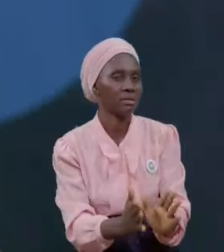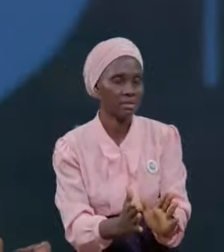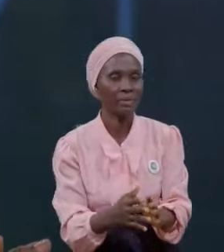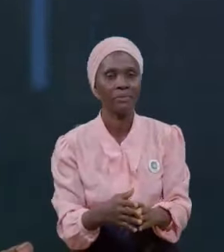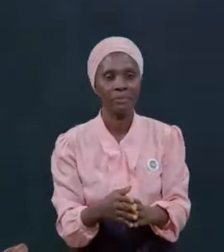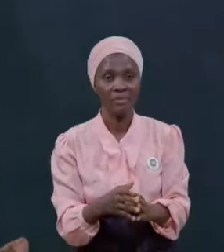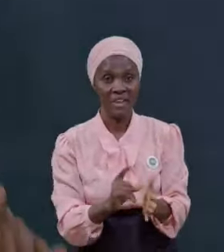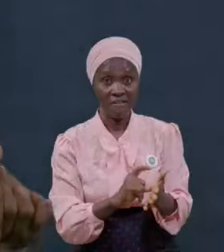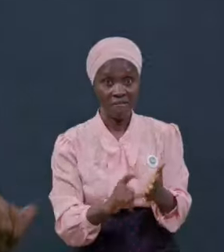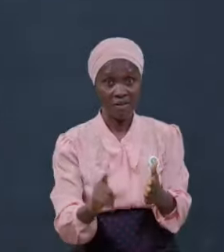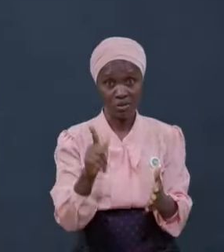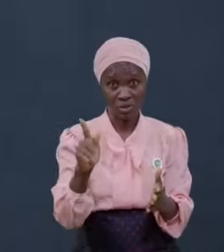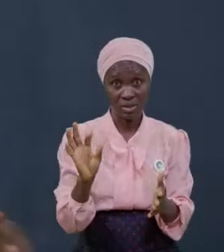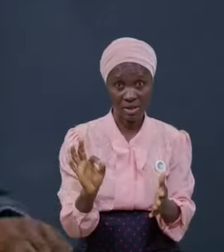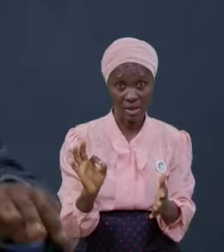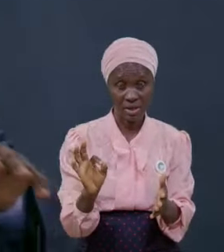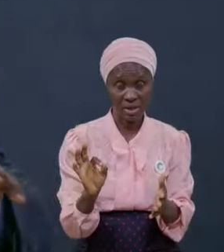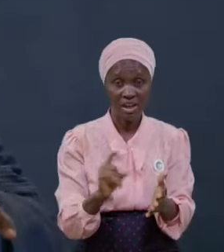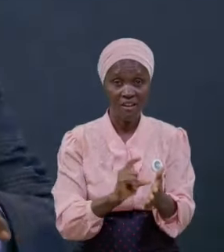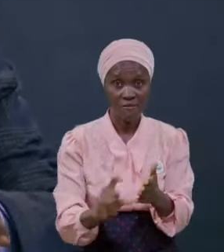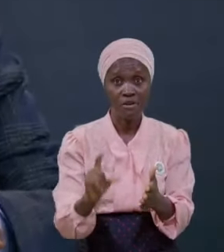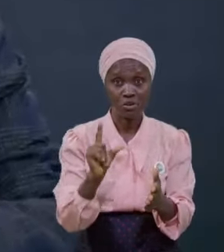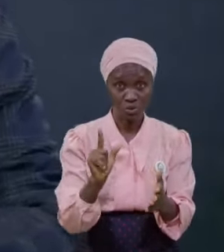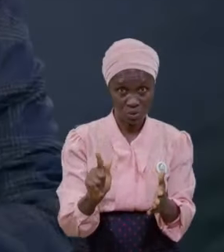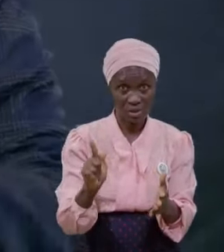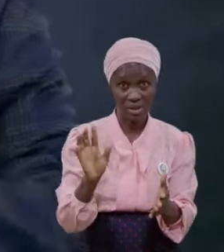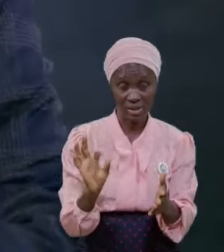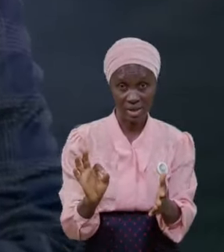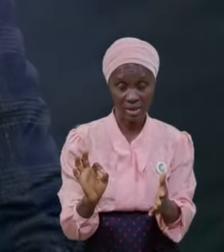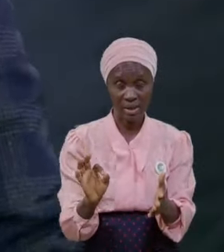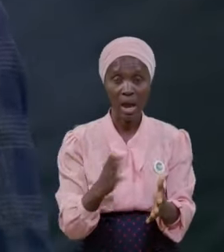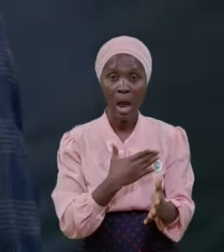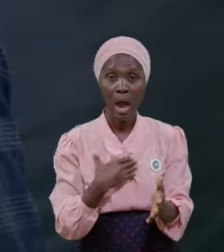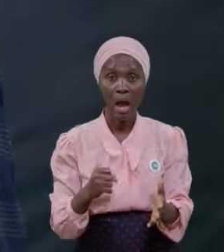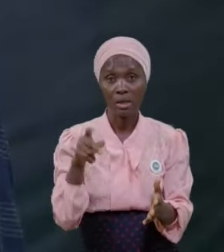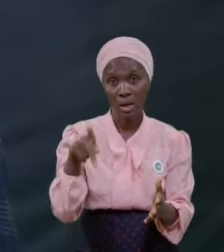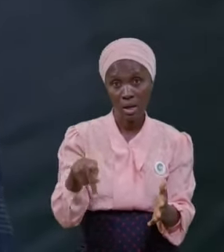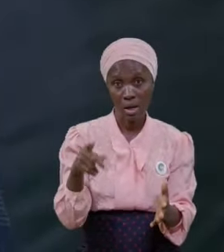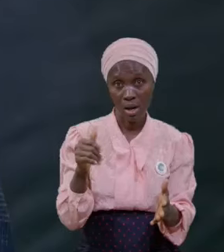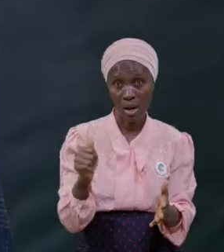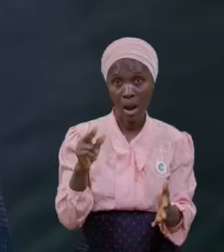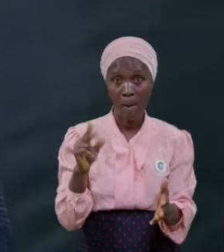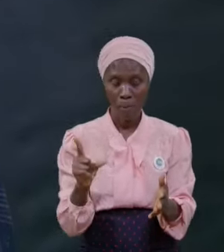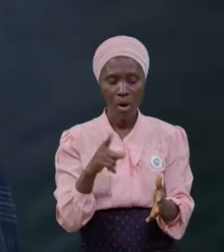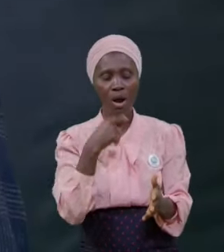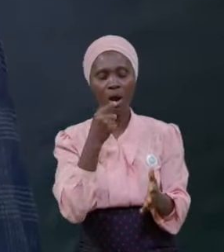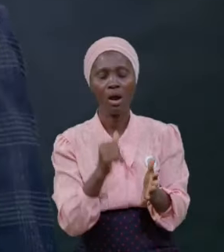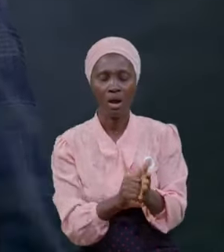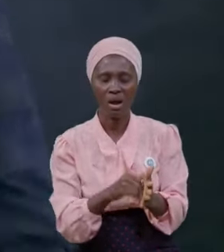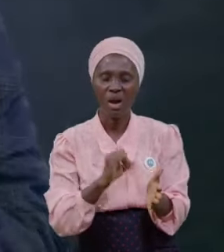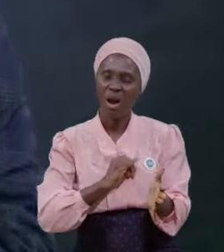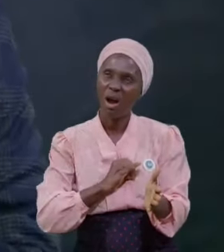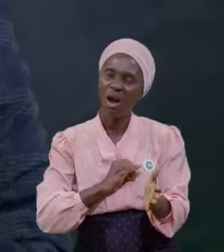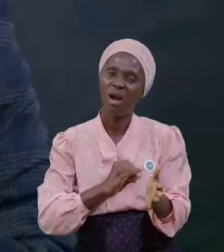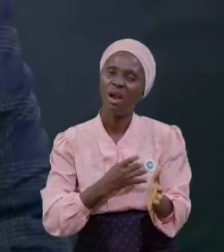verse 29, and Paul said, I would to God, how I pray, how I desire,